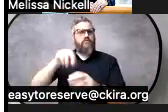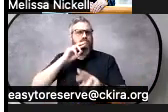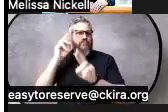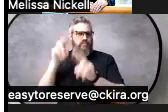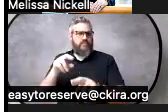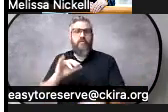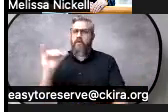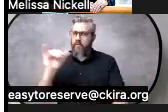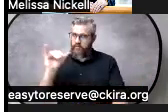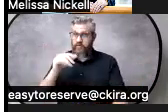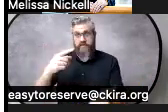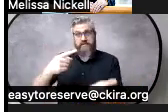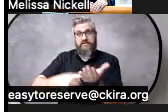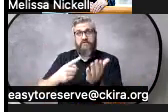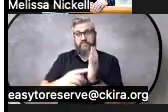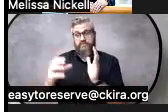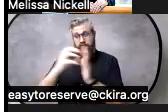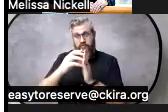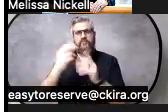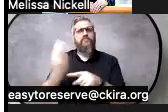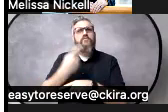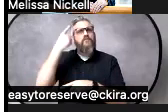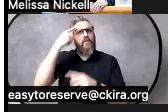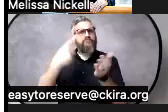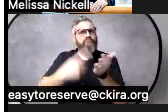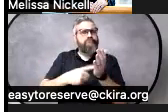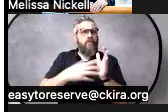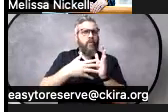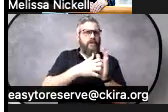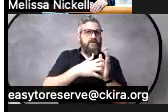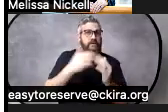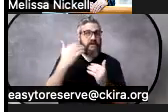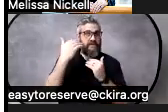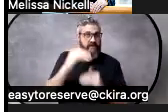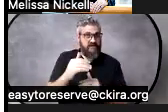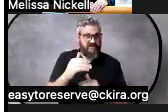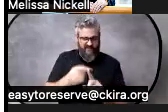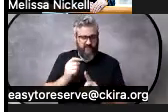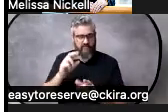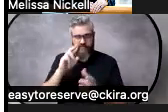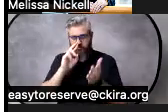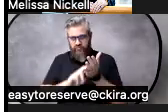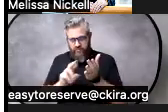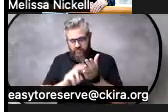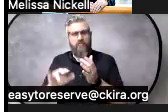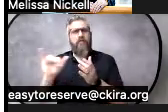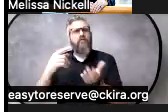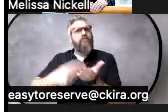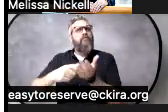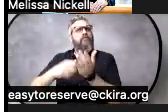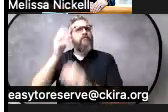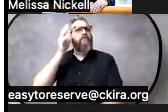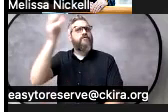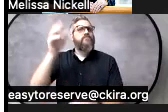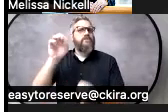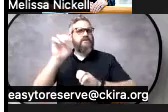Moreover, a discussion section is used to discuss the weaknesses or limitations of their research and to discuss what future experiments